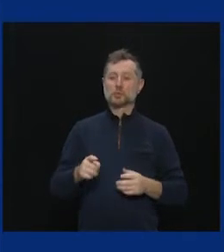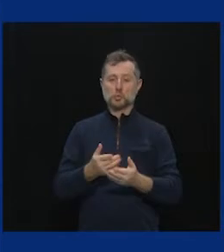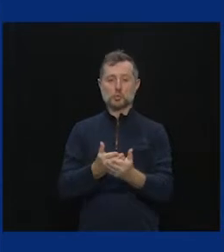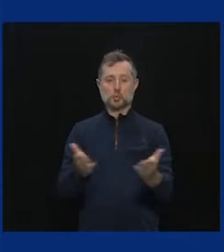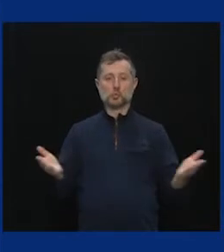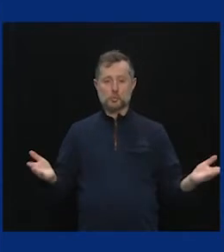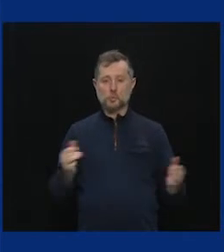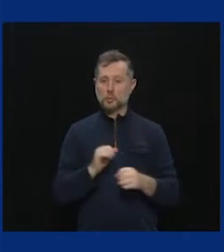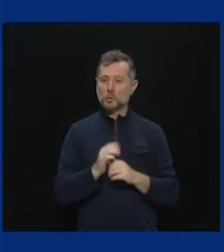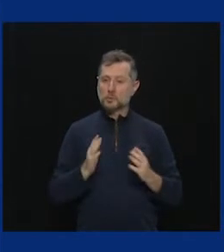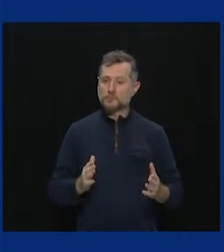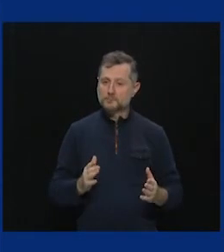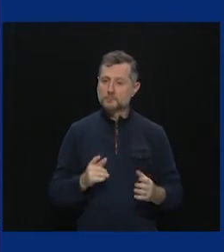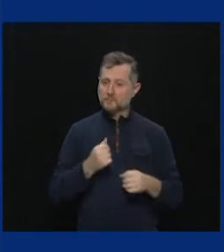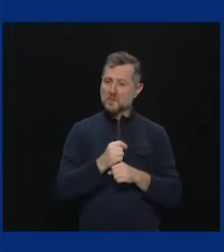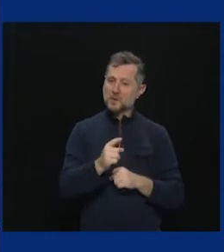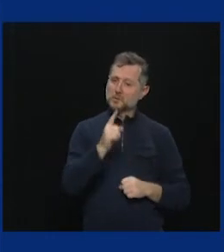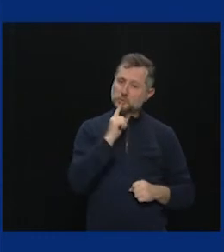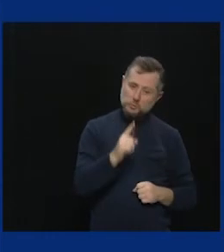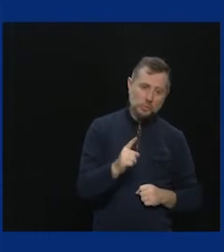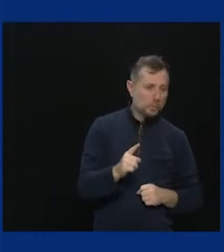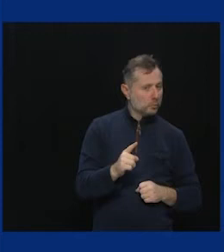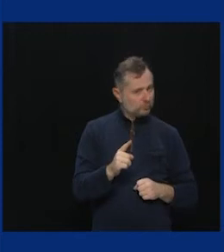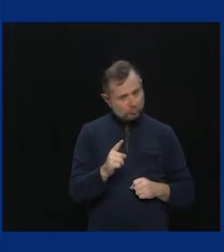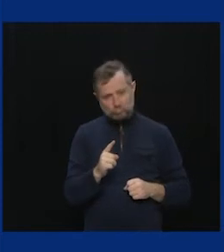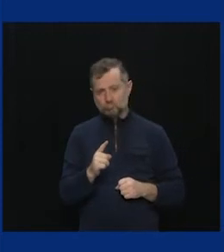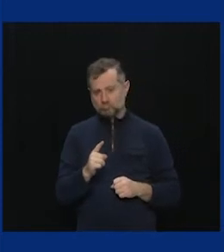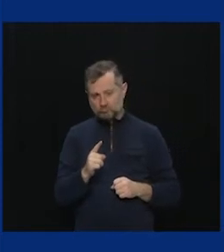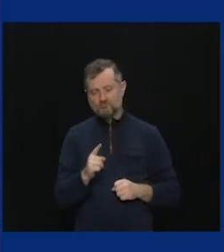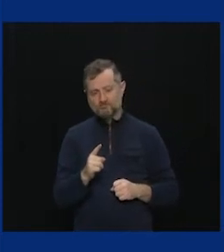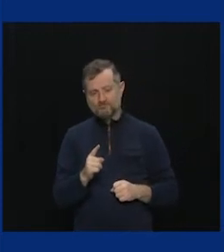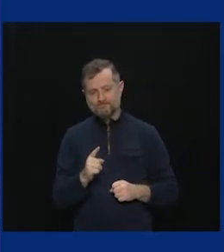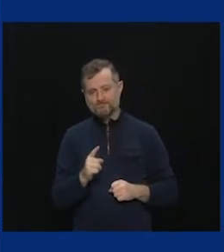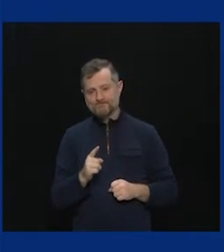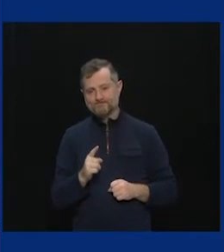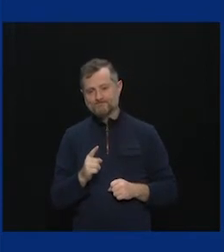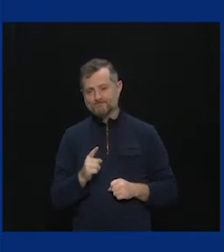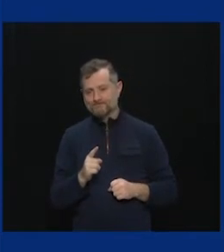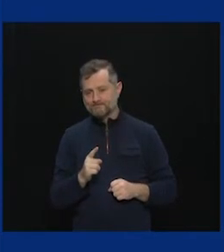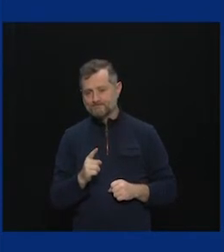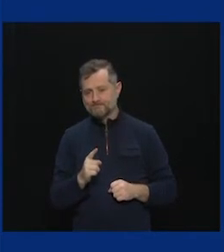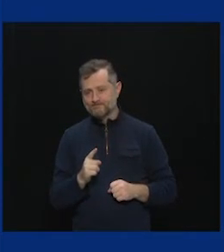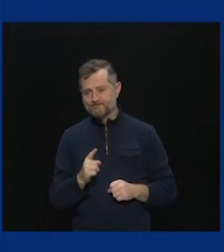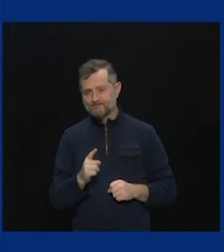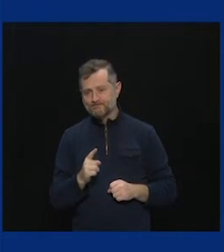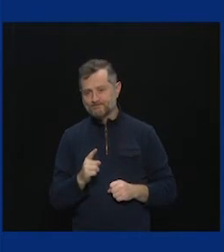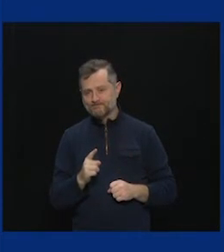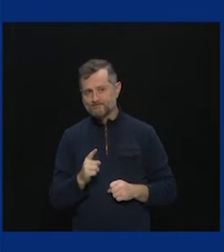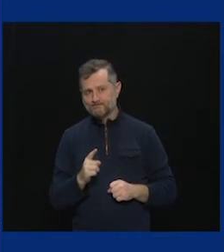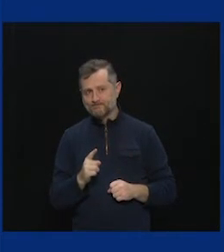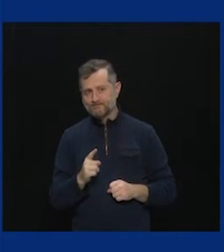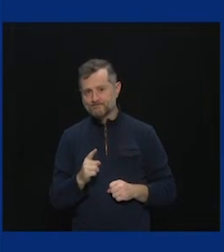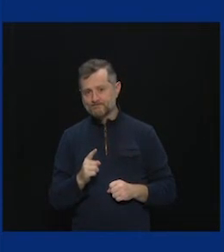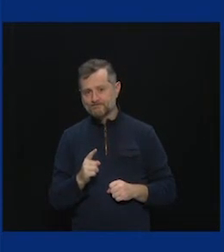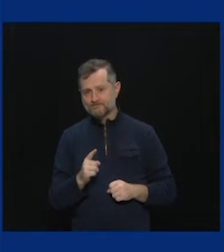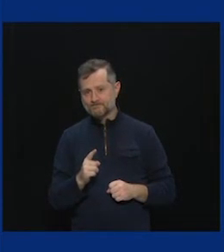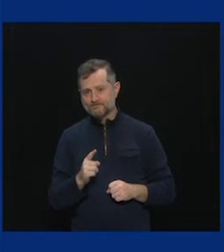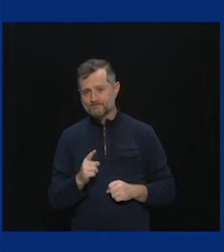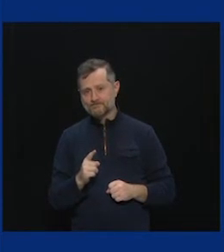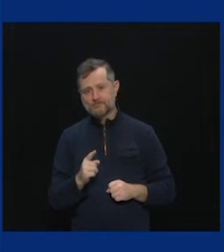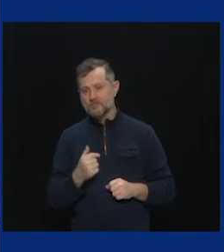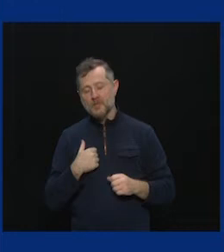make sure they withstand the pandemic. We aren't going to have the economy wrong